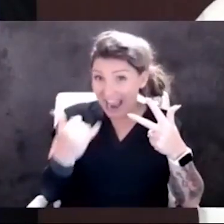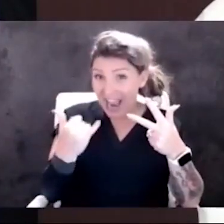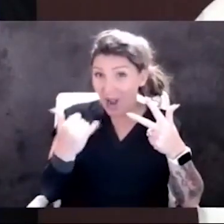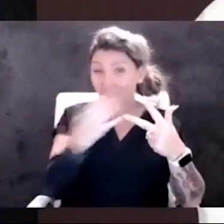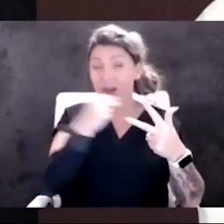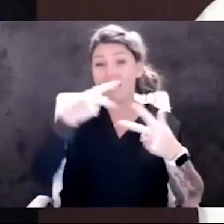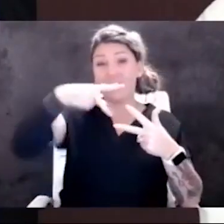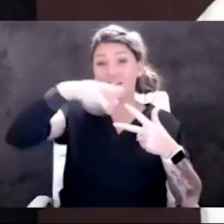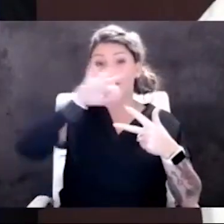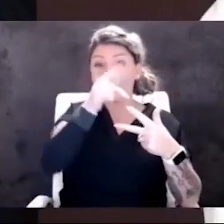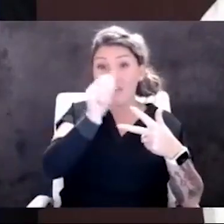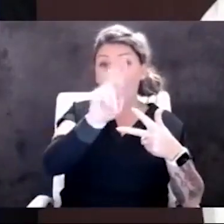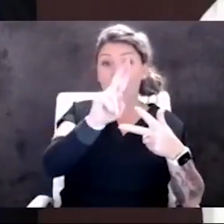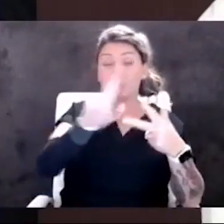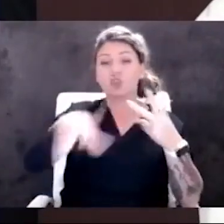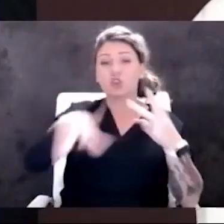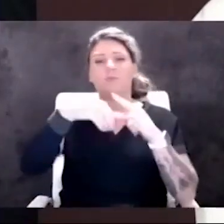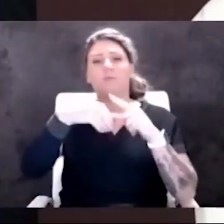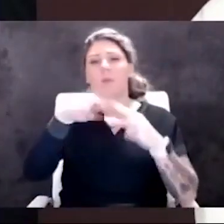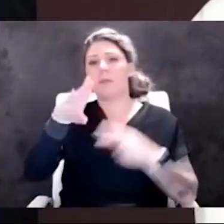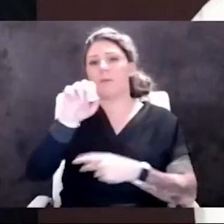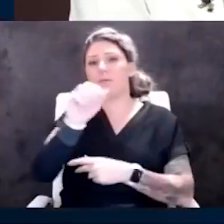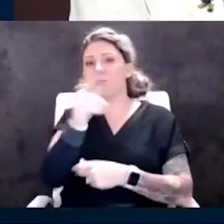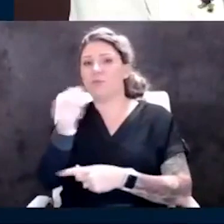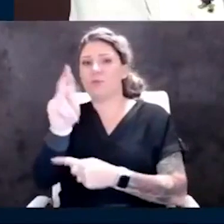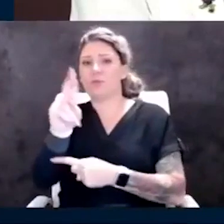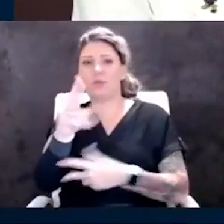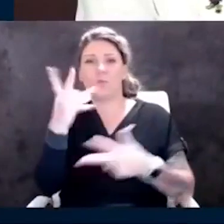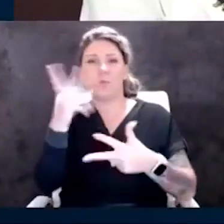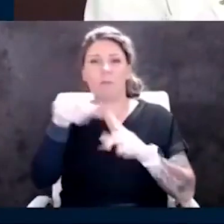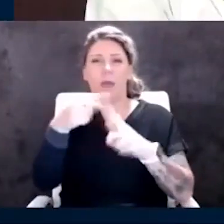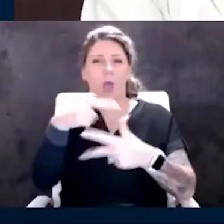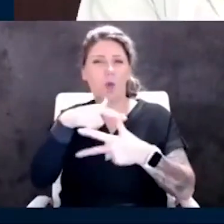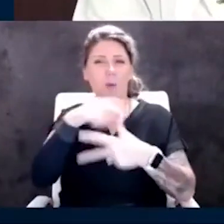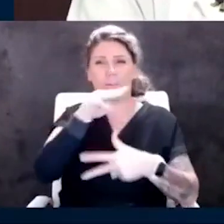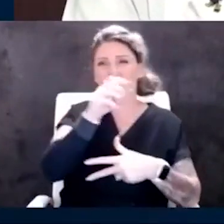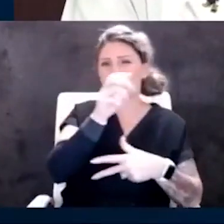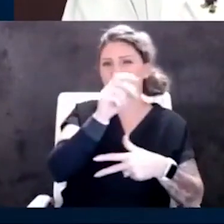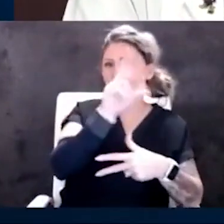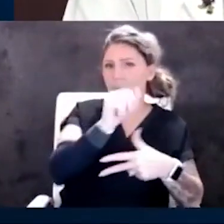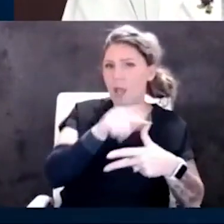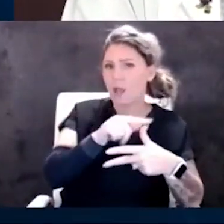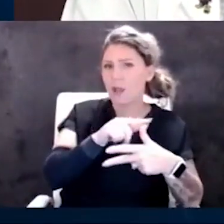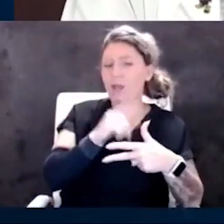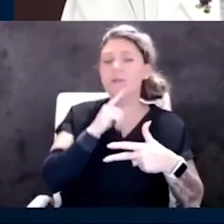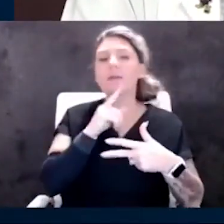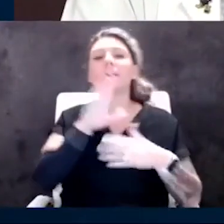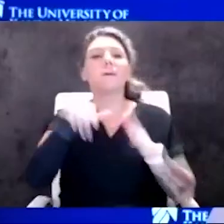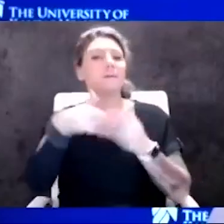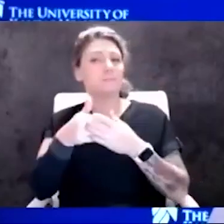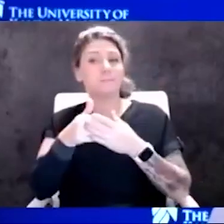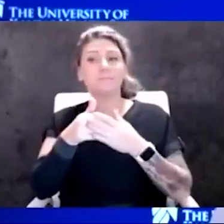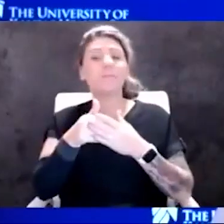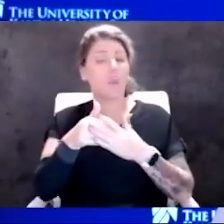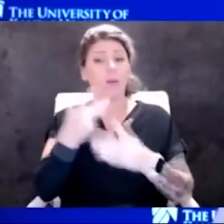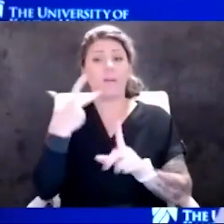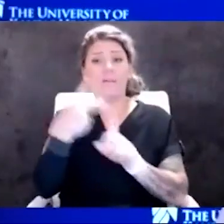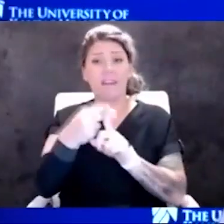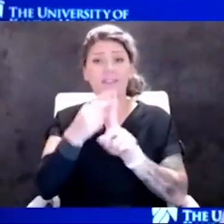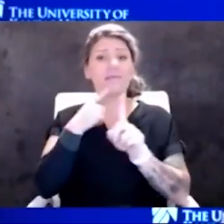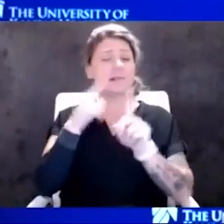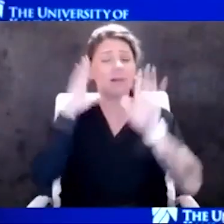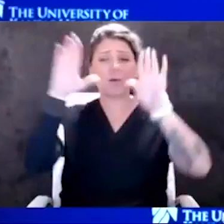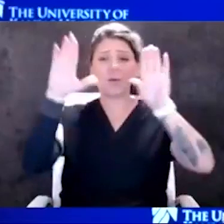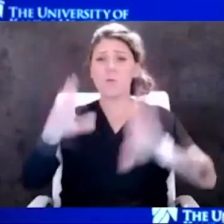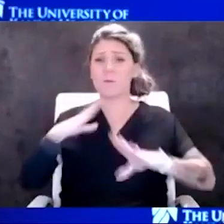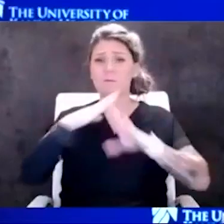get a booster. Absolutely. What about the Moderna vaccine? Yeah. I mean, again, all of these vaccines continue to elicit great protection against coming